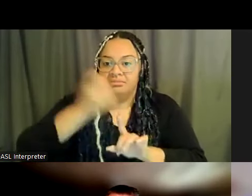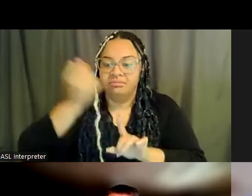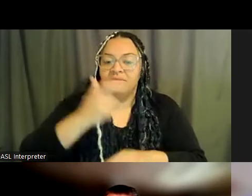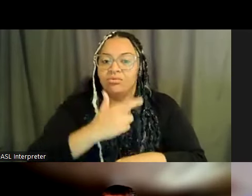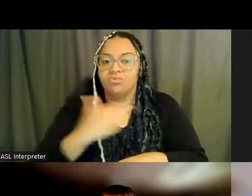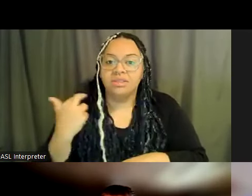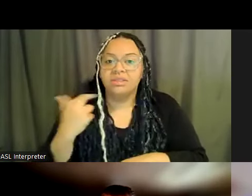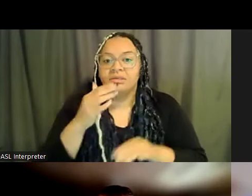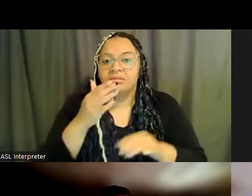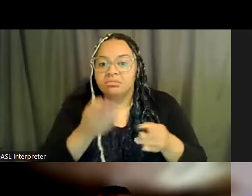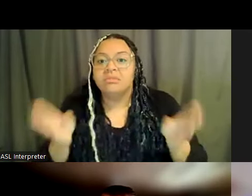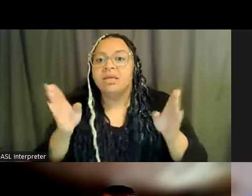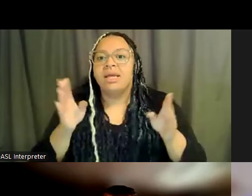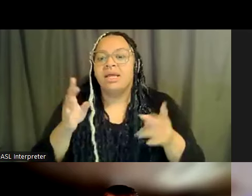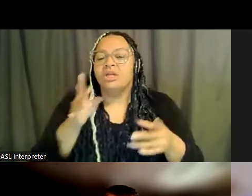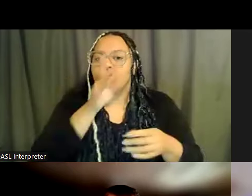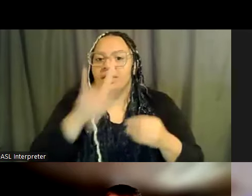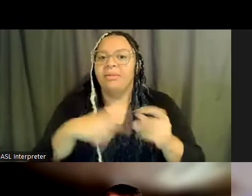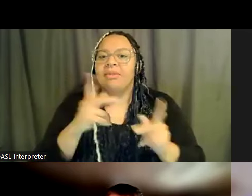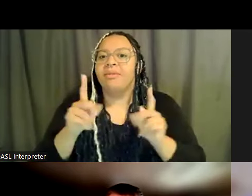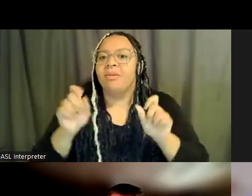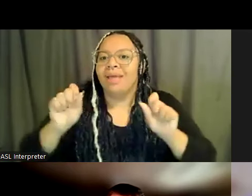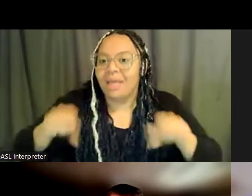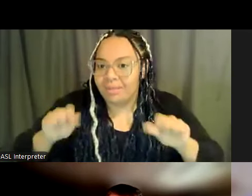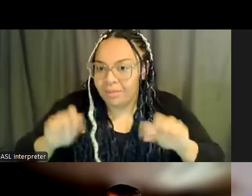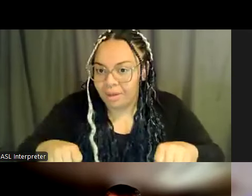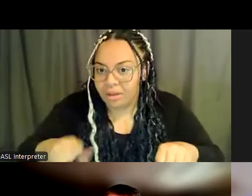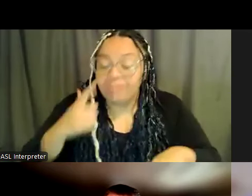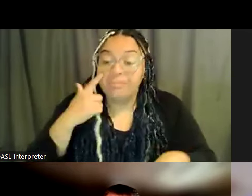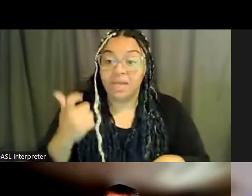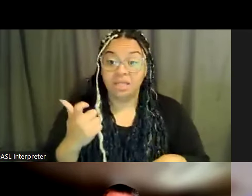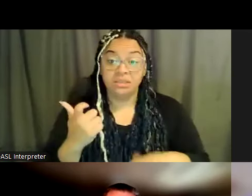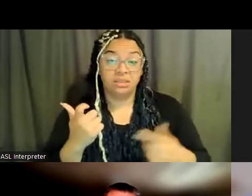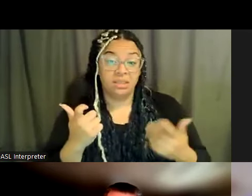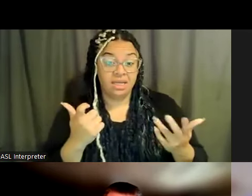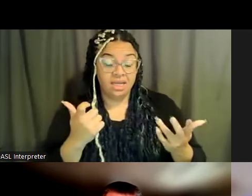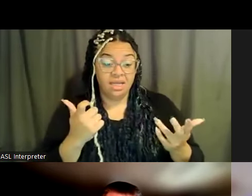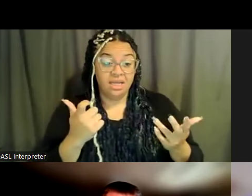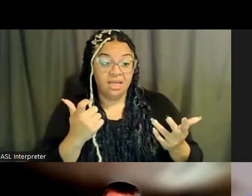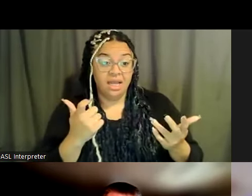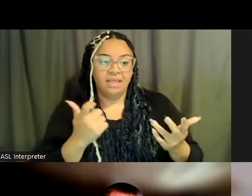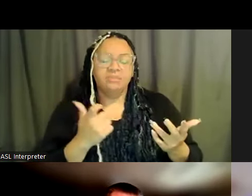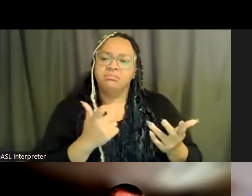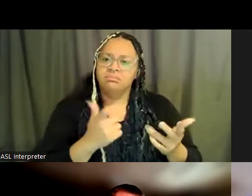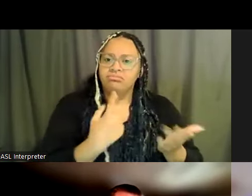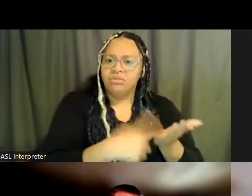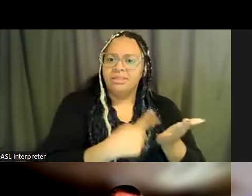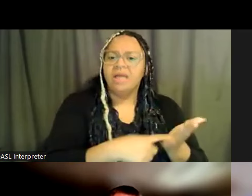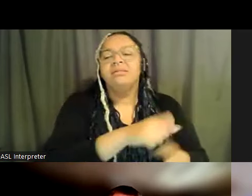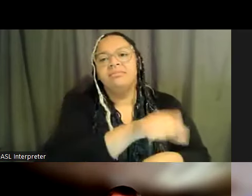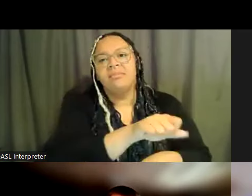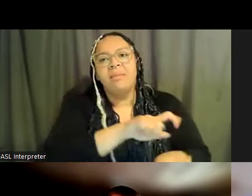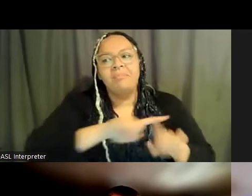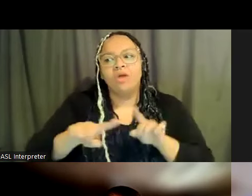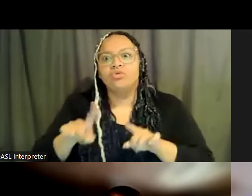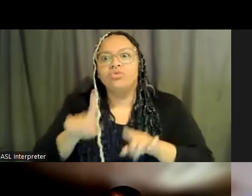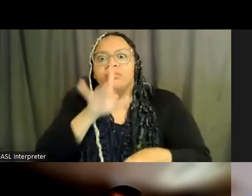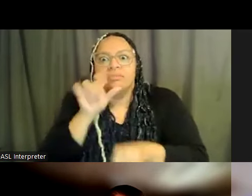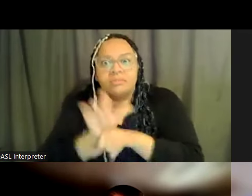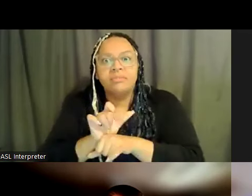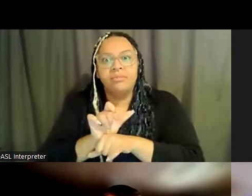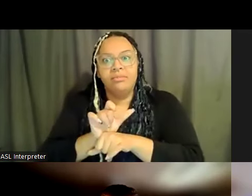capable. It's one thing to have these thoughts, but it's a whole nother to be capable of acting on those thoughts. And I'm going to share with you an analogy.